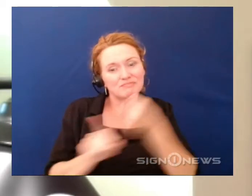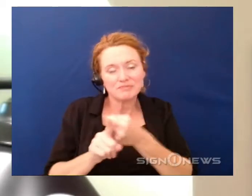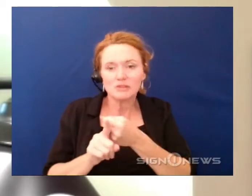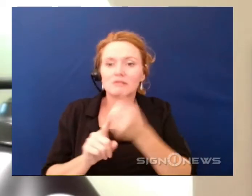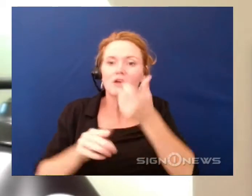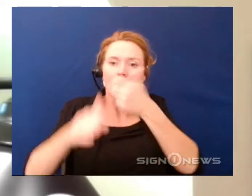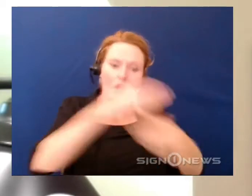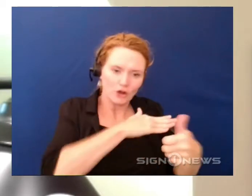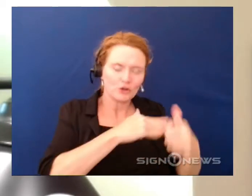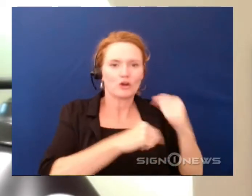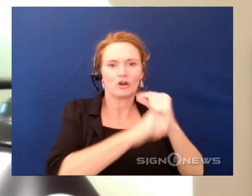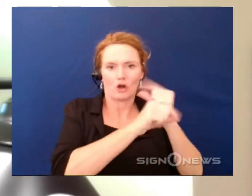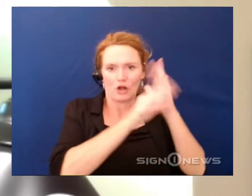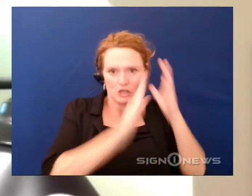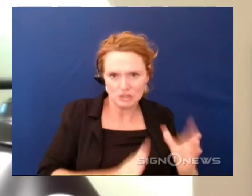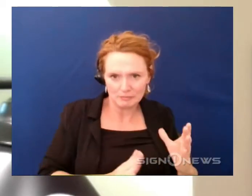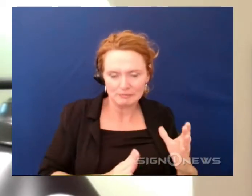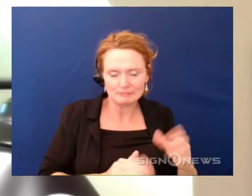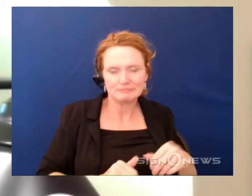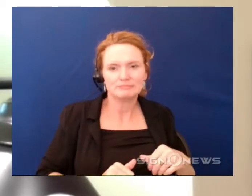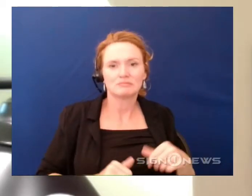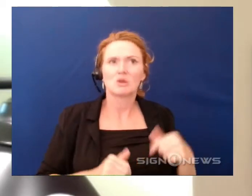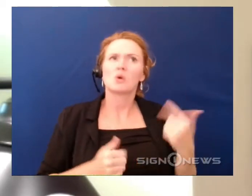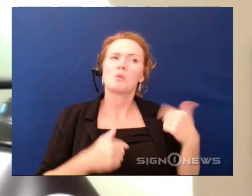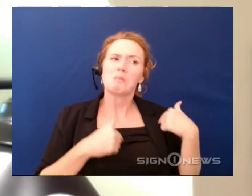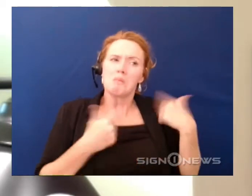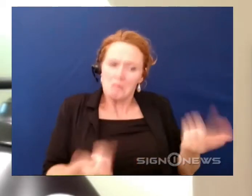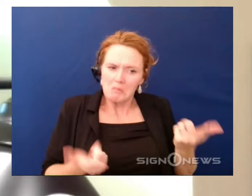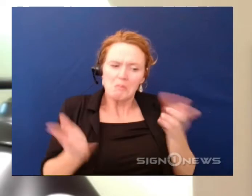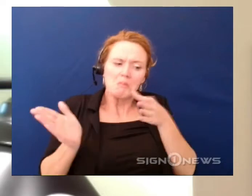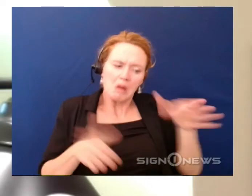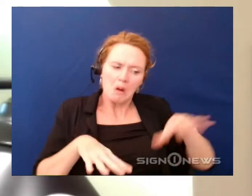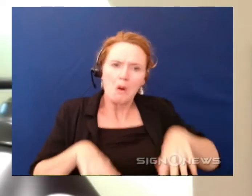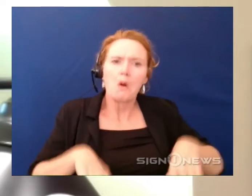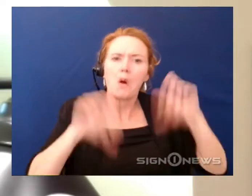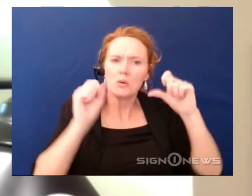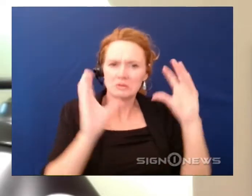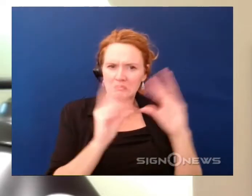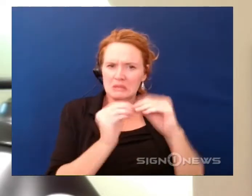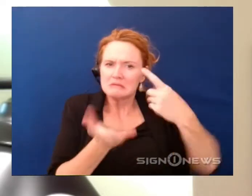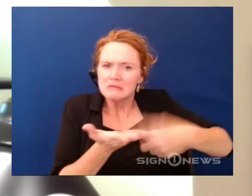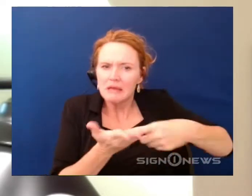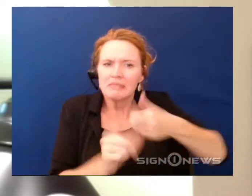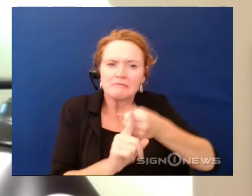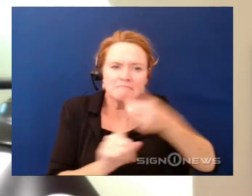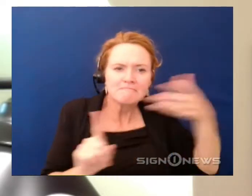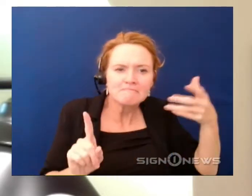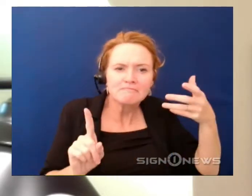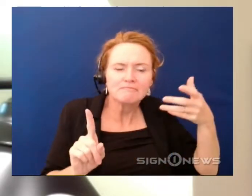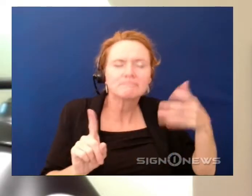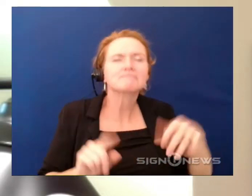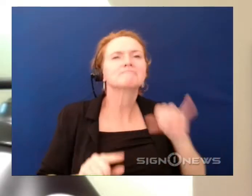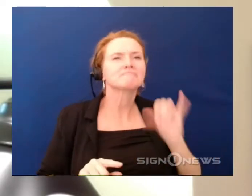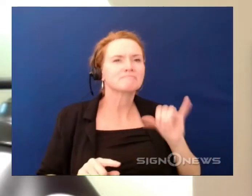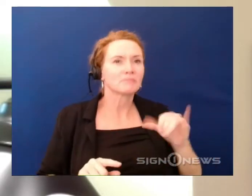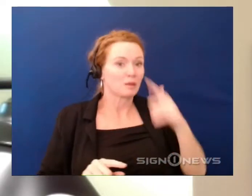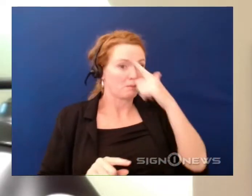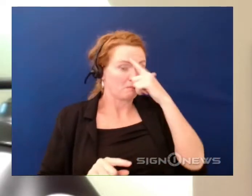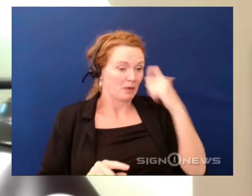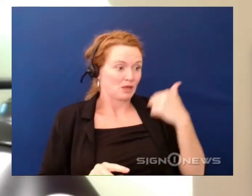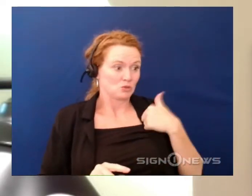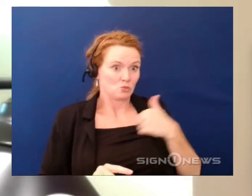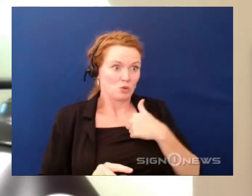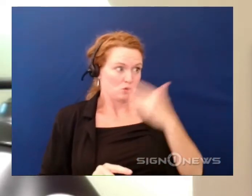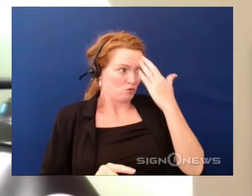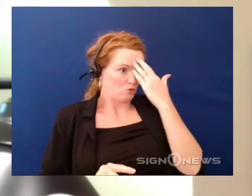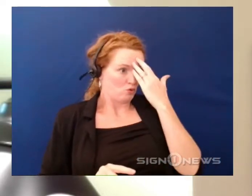conservatorships. We've been meaning to host a webinar like this for a long time, to feature the first full-time AAC user we are aware of